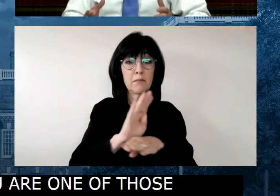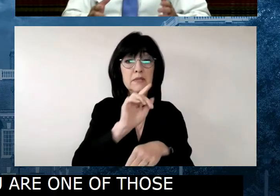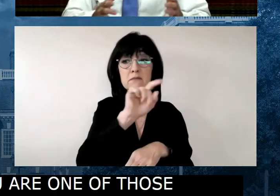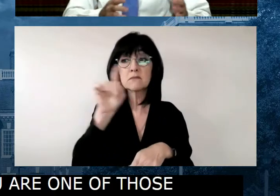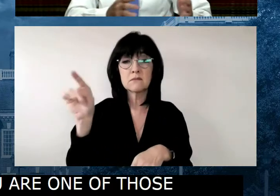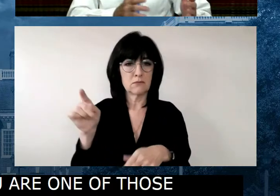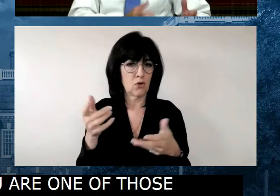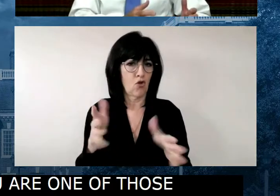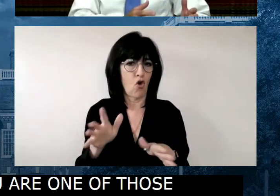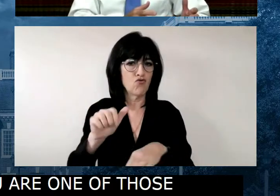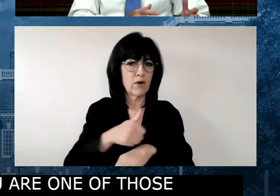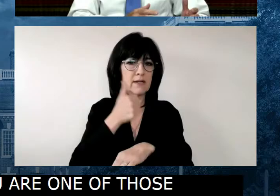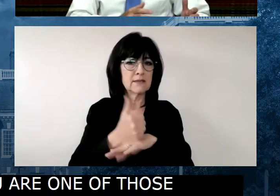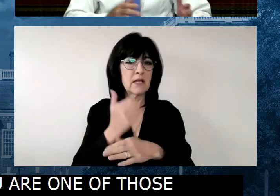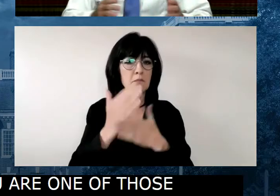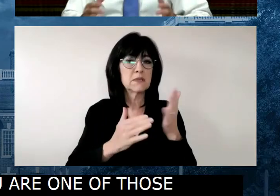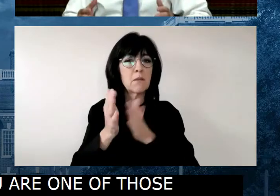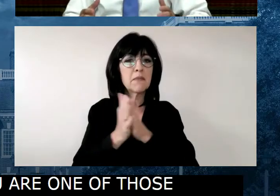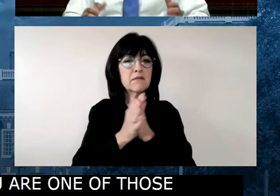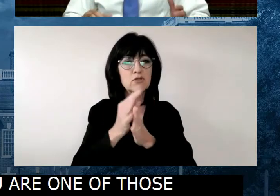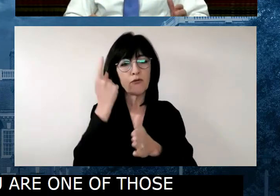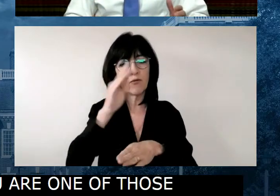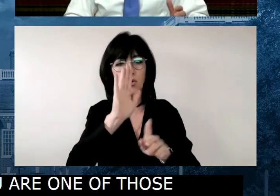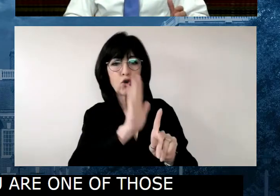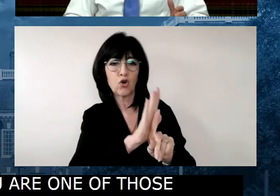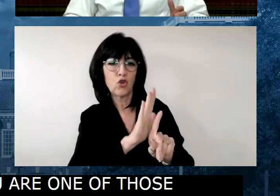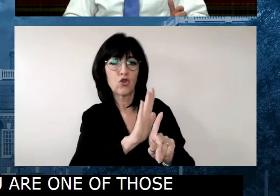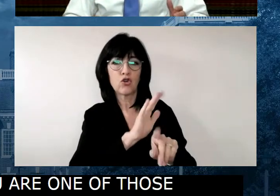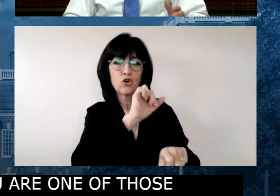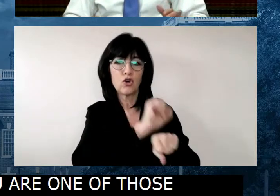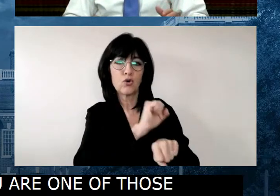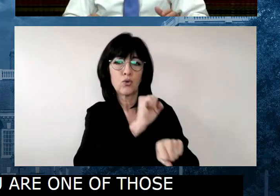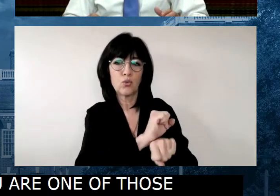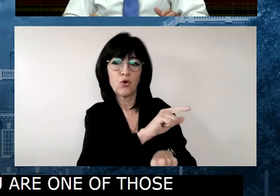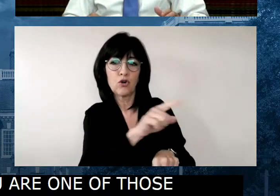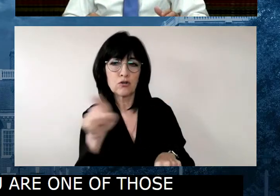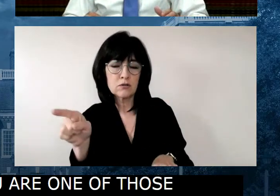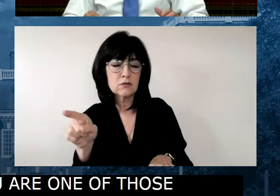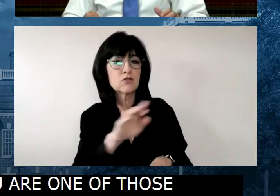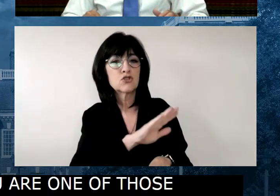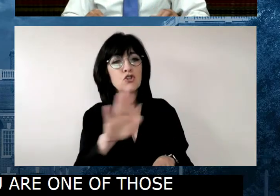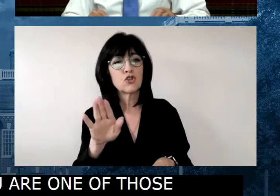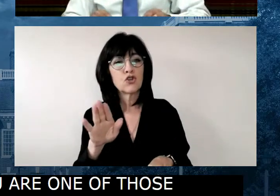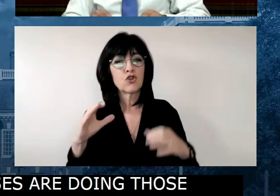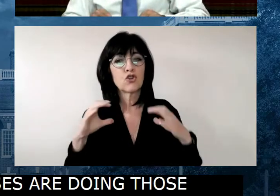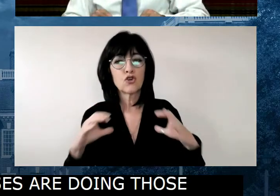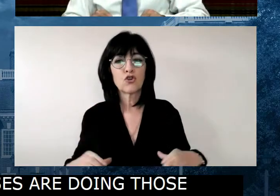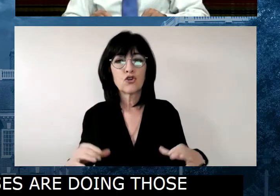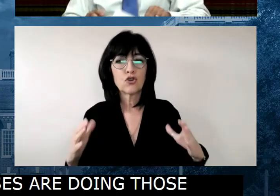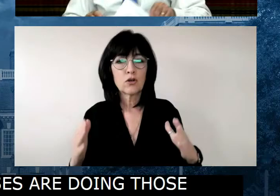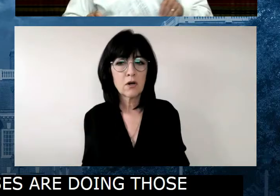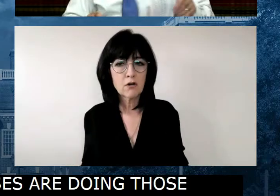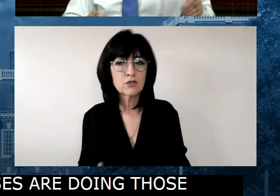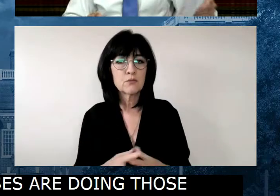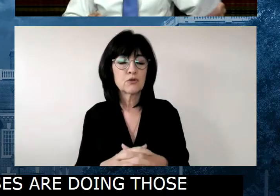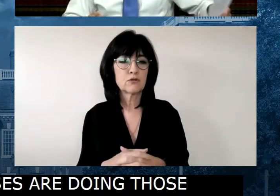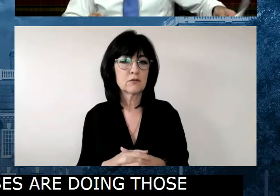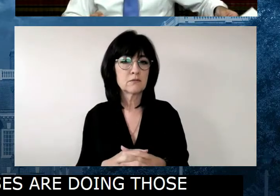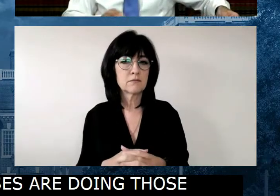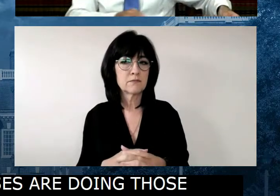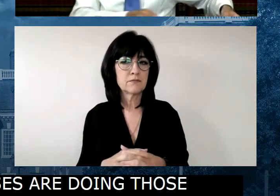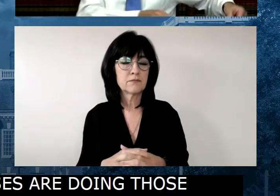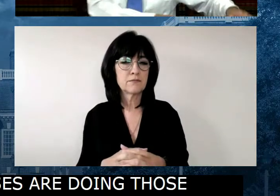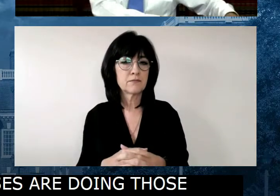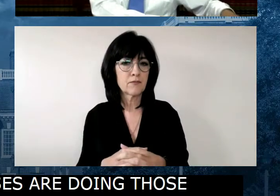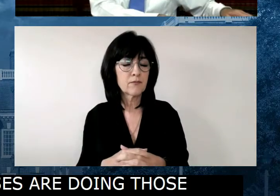for their employees as well as for their customers. And this will be a partnership, I think, where everybody wins, and